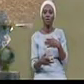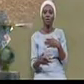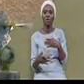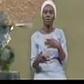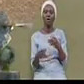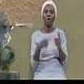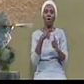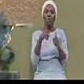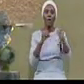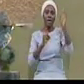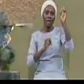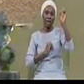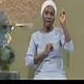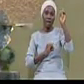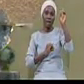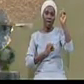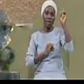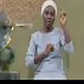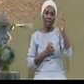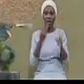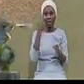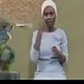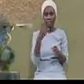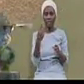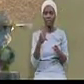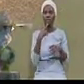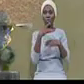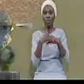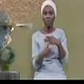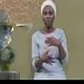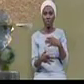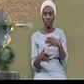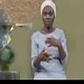See the blood.